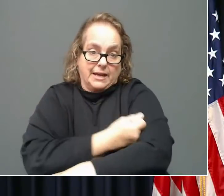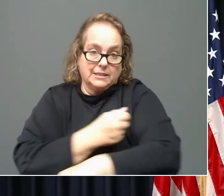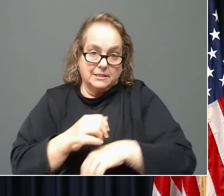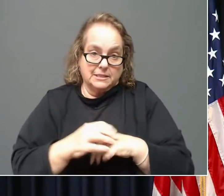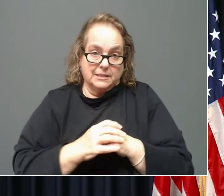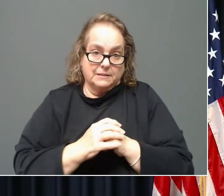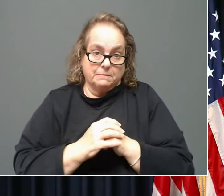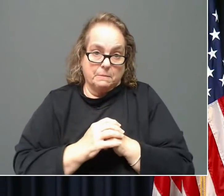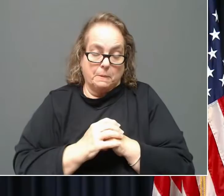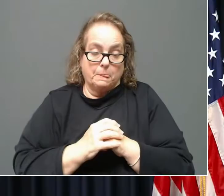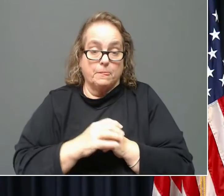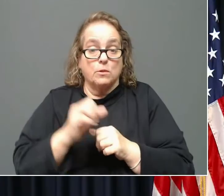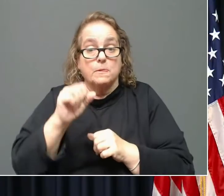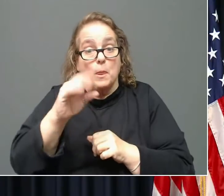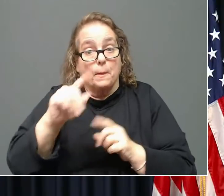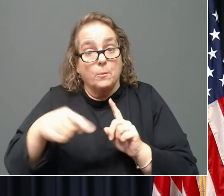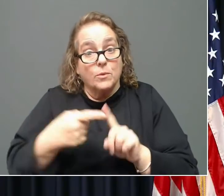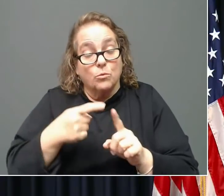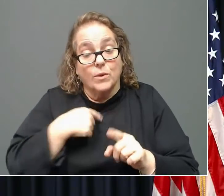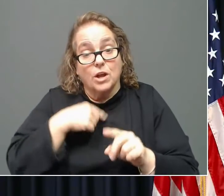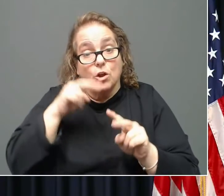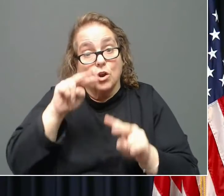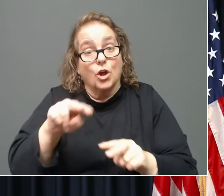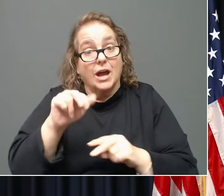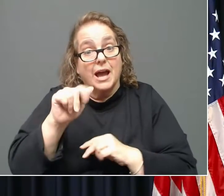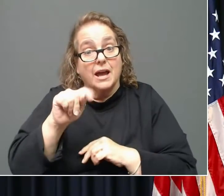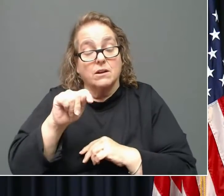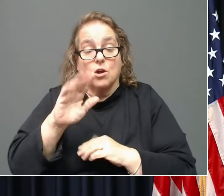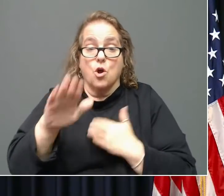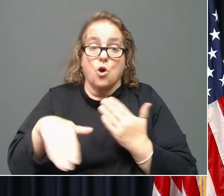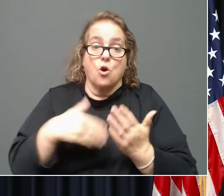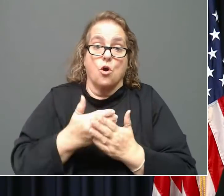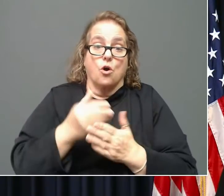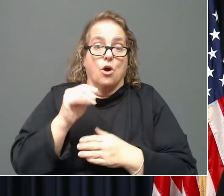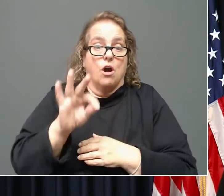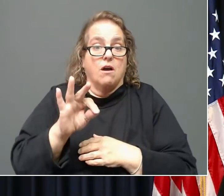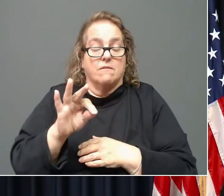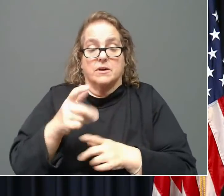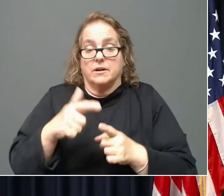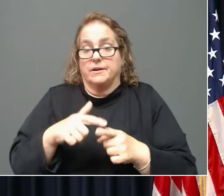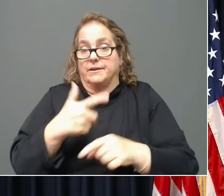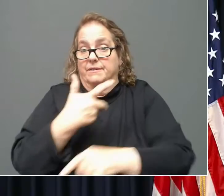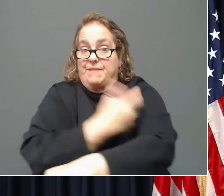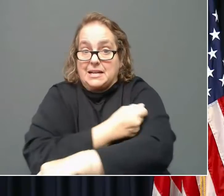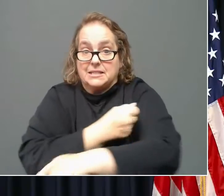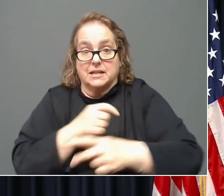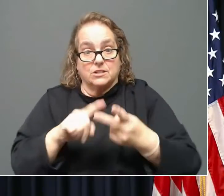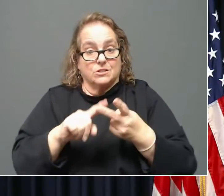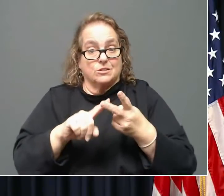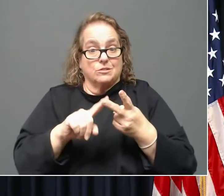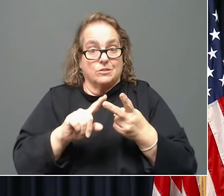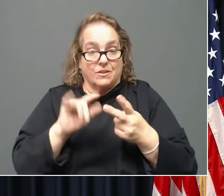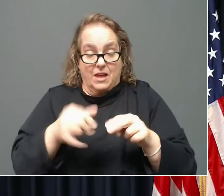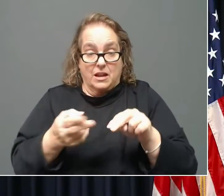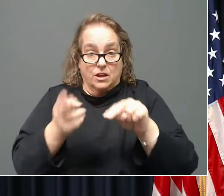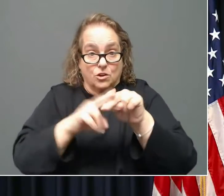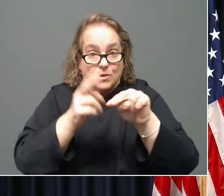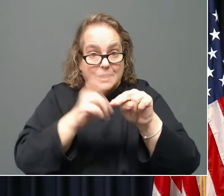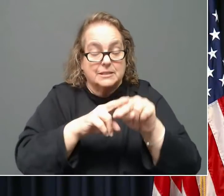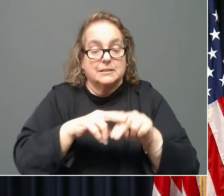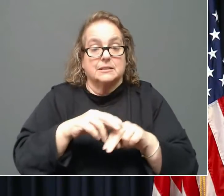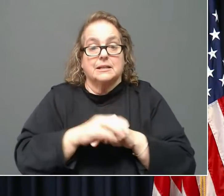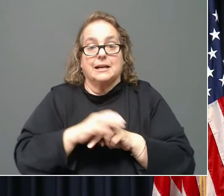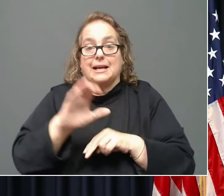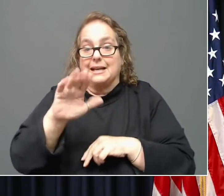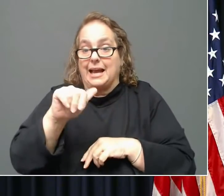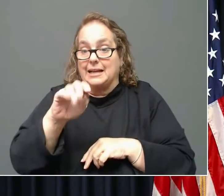So when we look at all of the vaccinations going up, when we see cases going down,